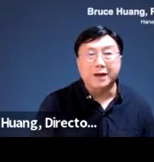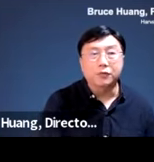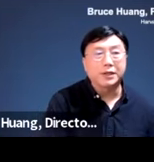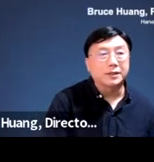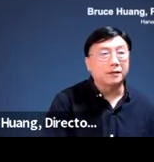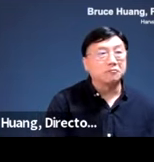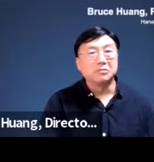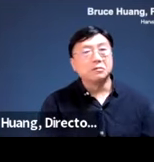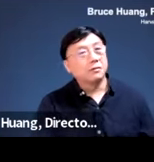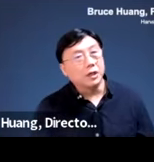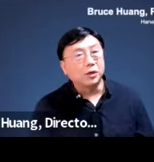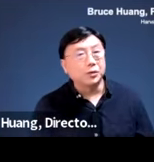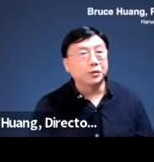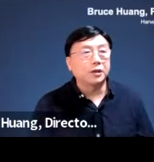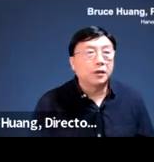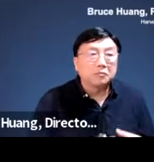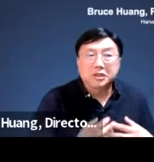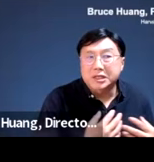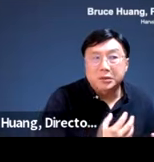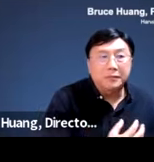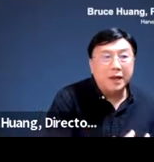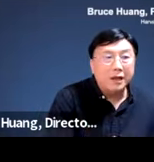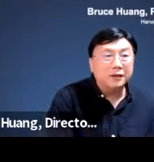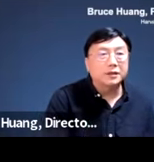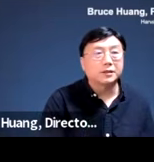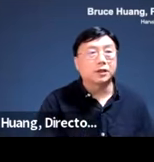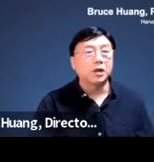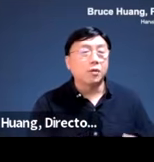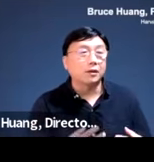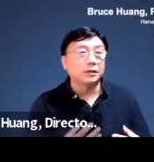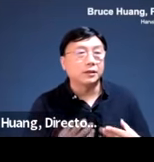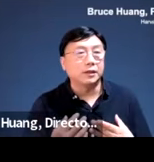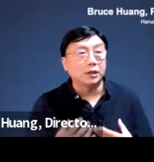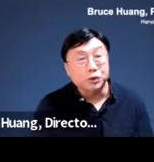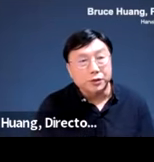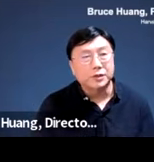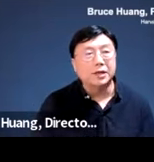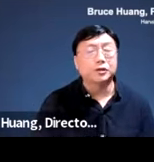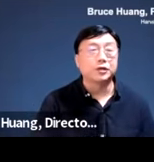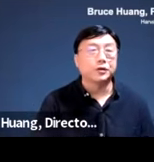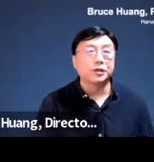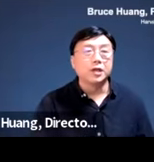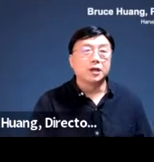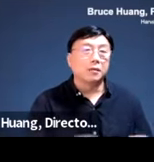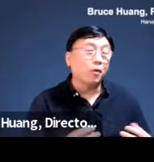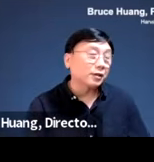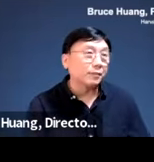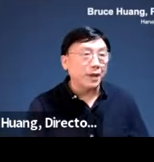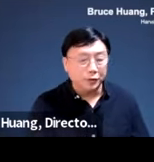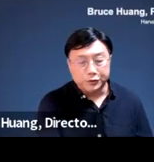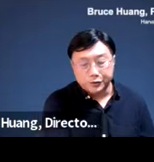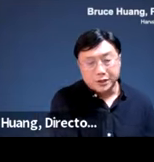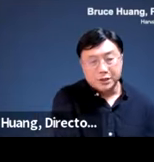Career pathways can include system analysts and quality assurance engineers,